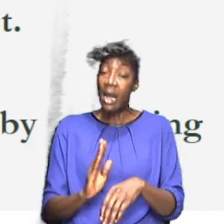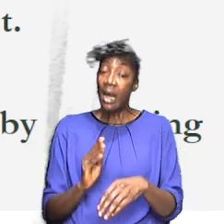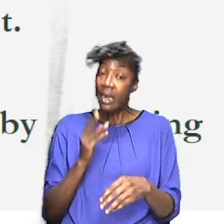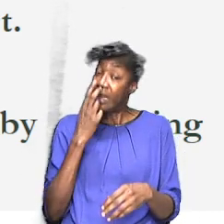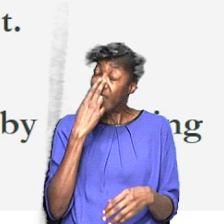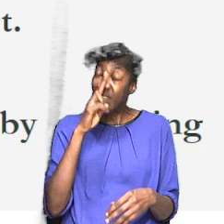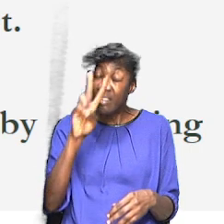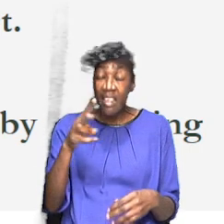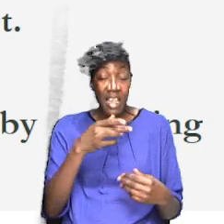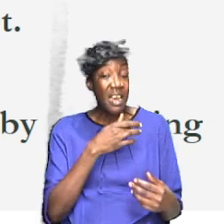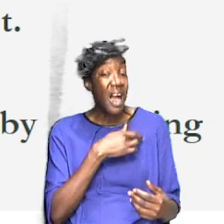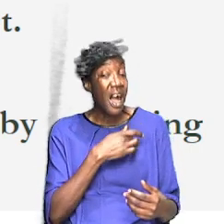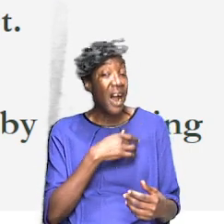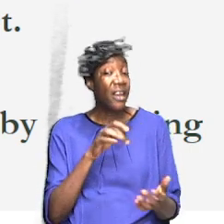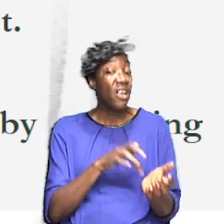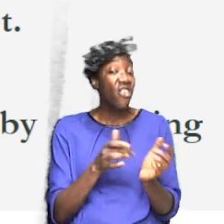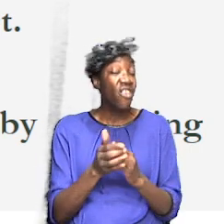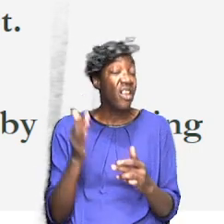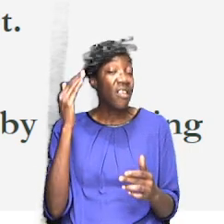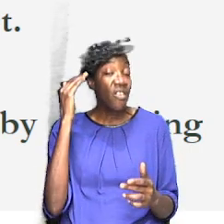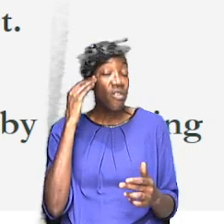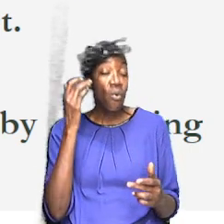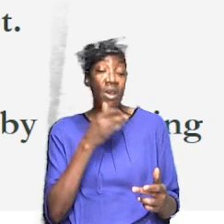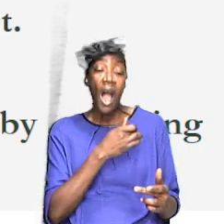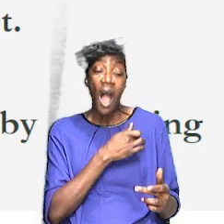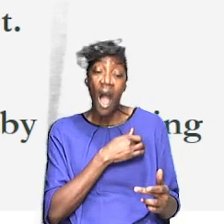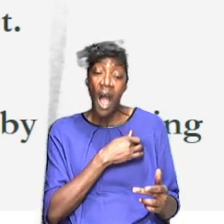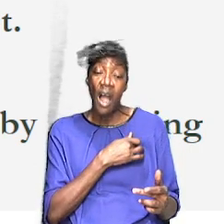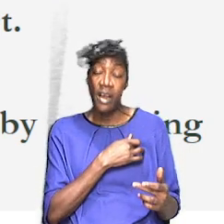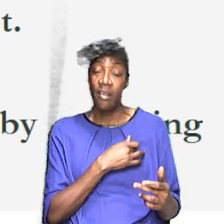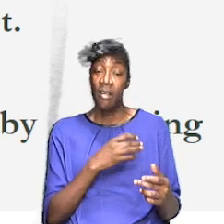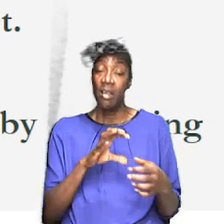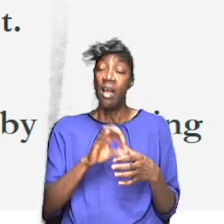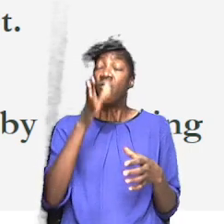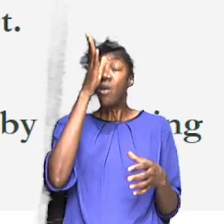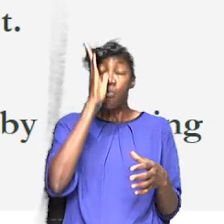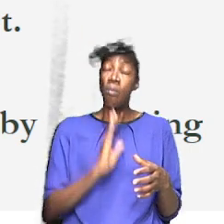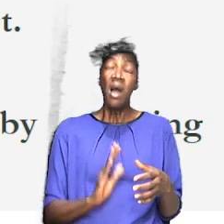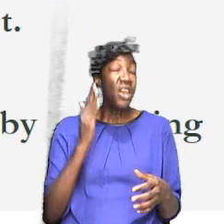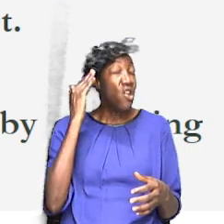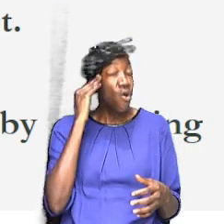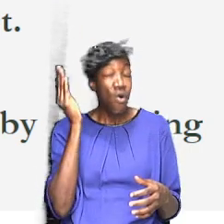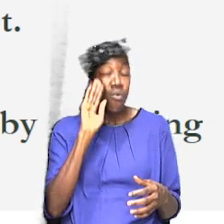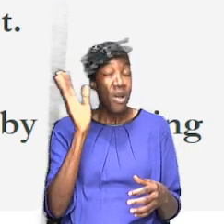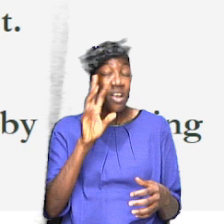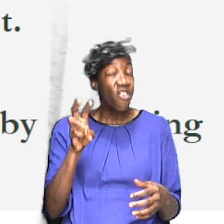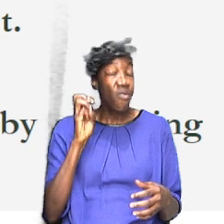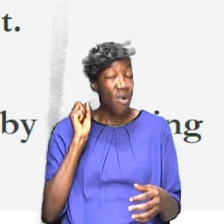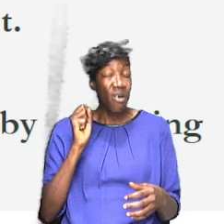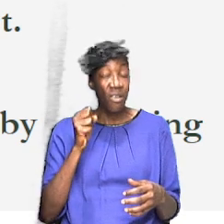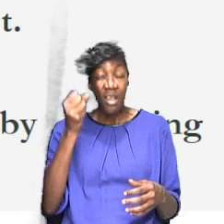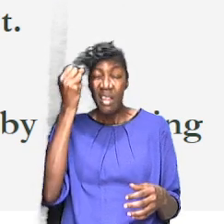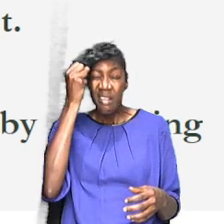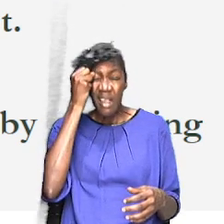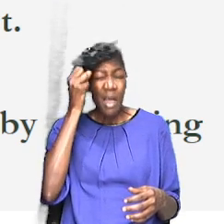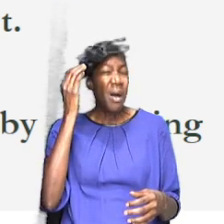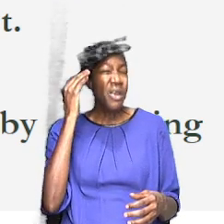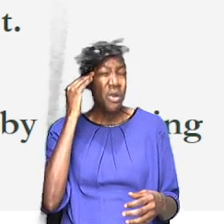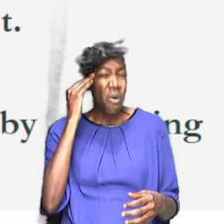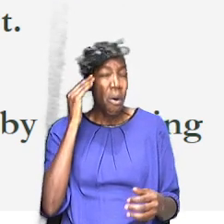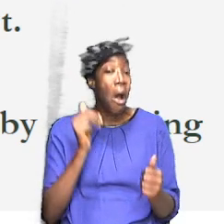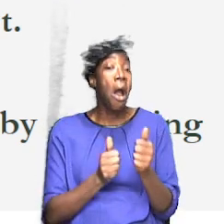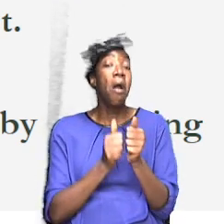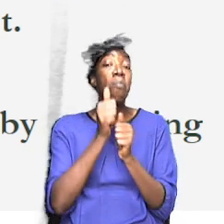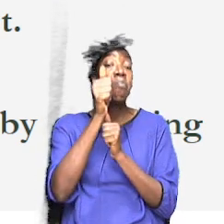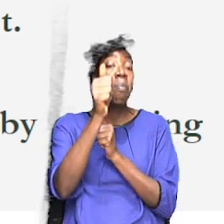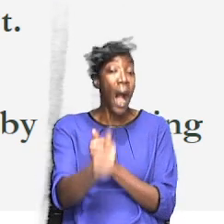God, Jesus knew the heart of this woman. Jesus knew where she was. Simon knew her past. And like